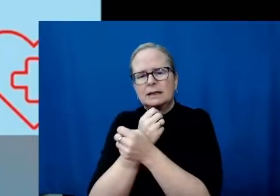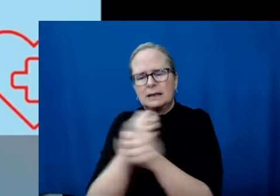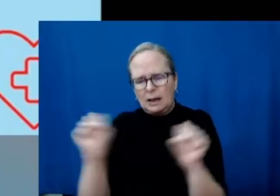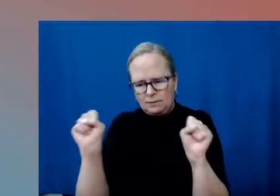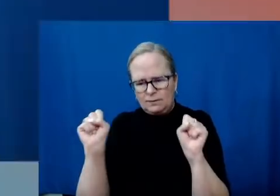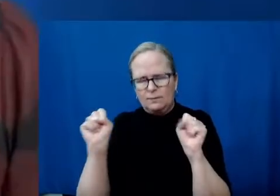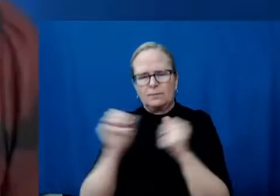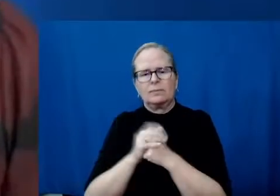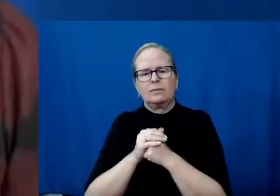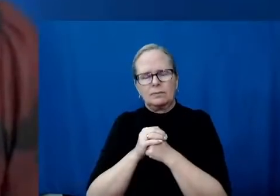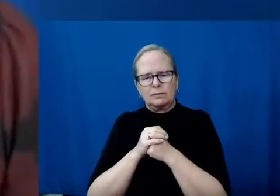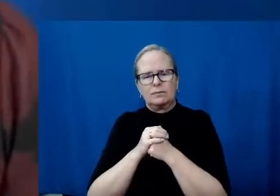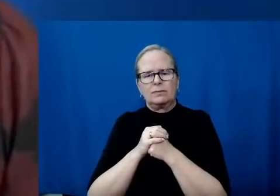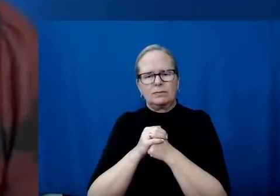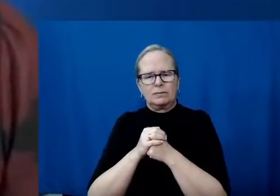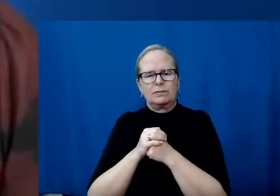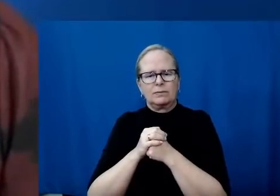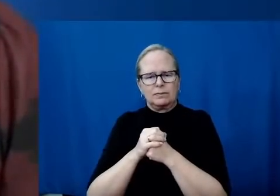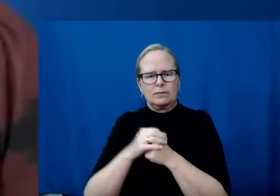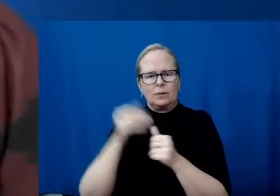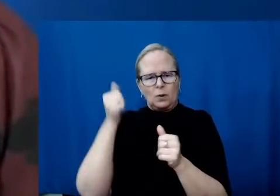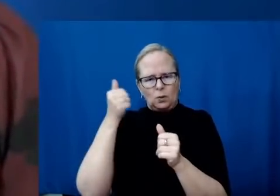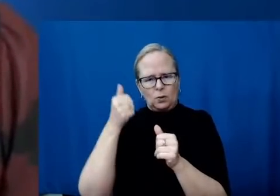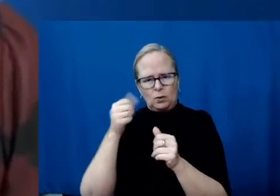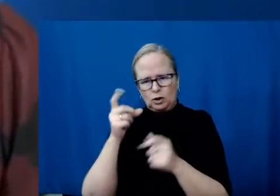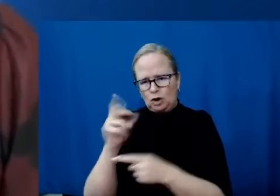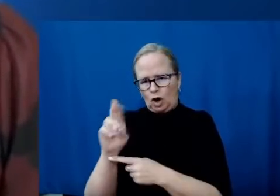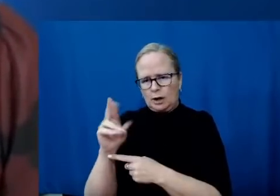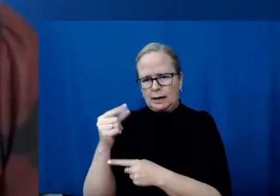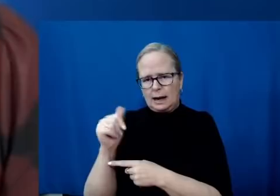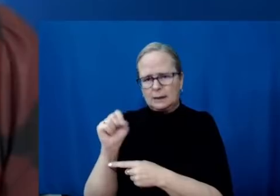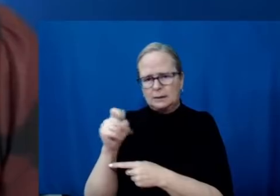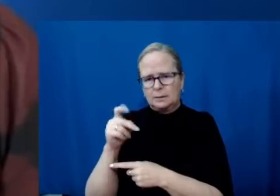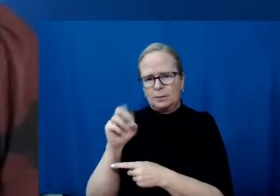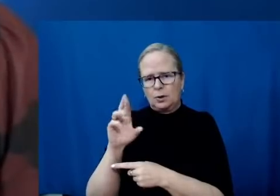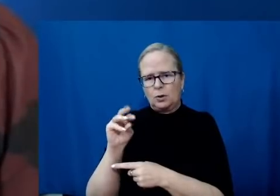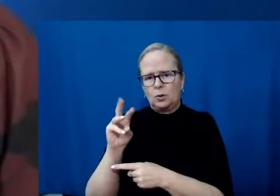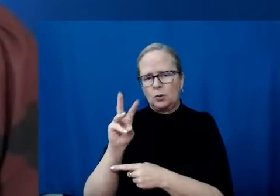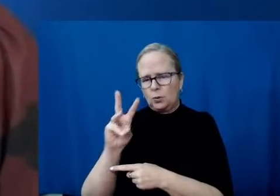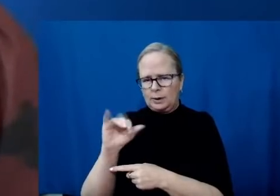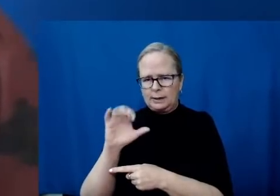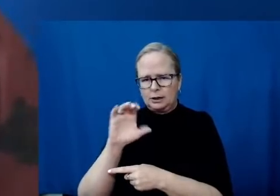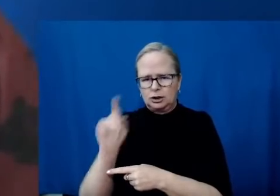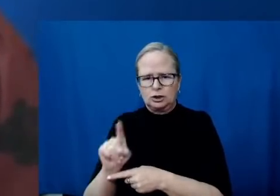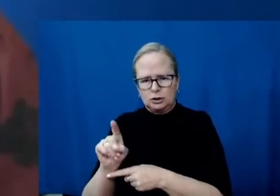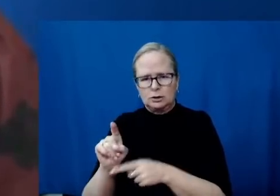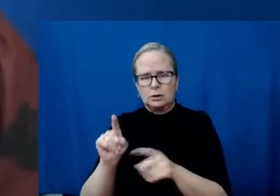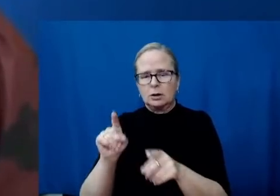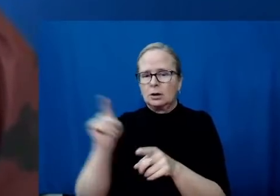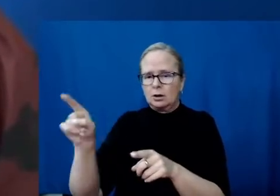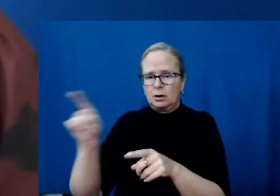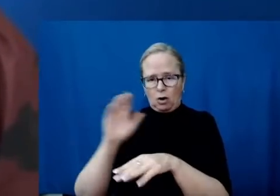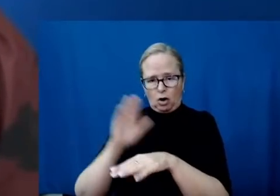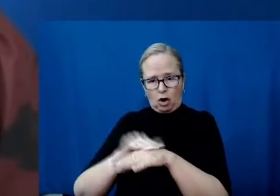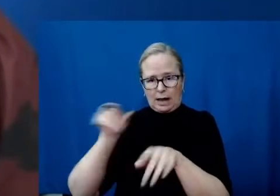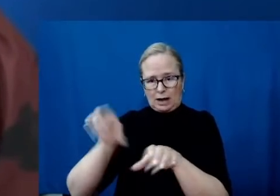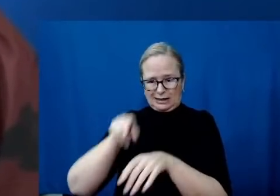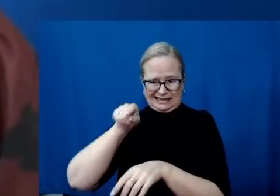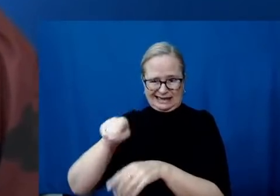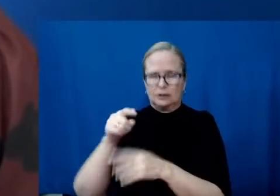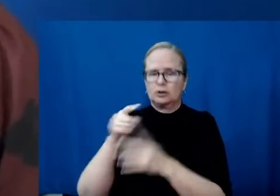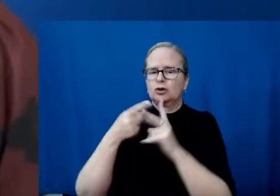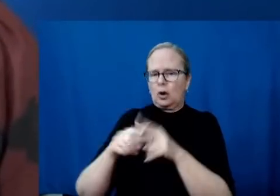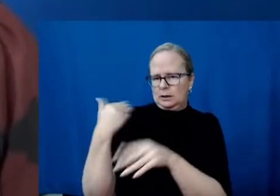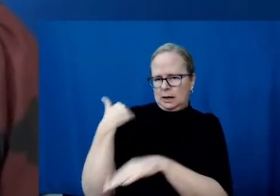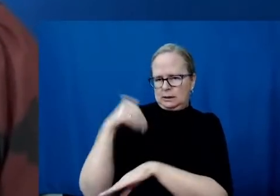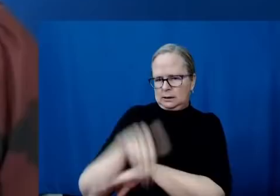I guess building off of what Dr. Gasparovich just said, a call to action for the weekend that started last